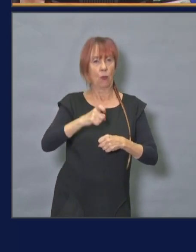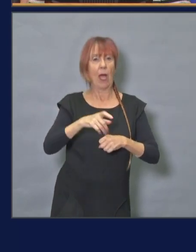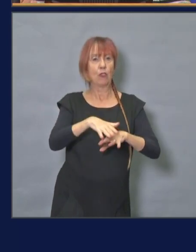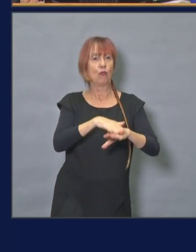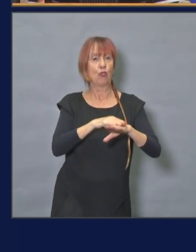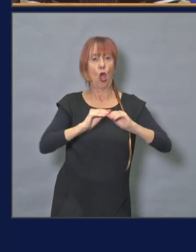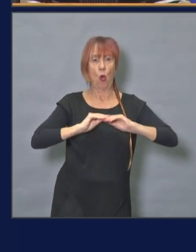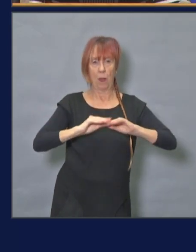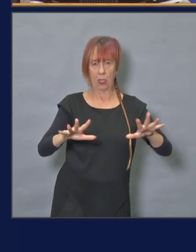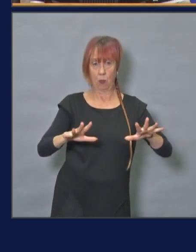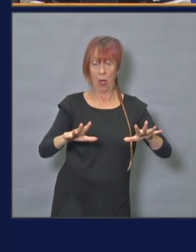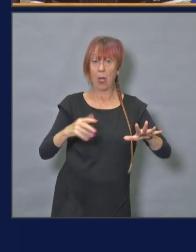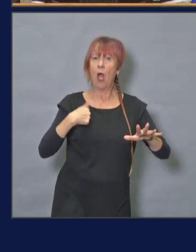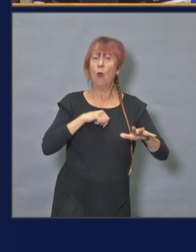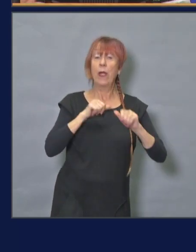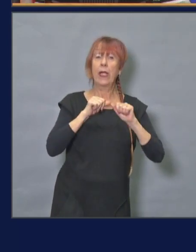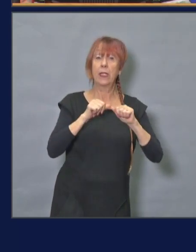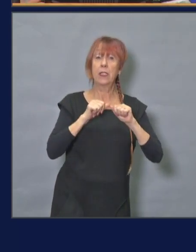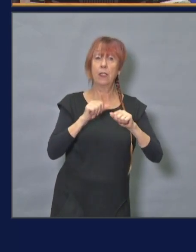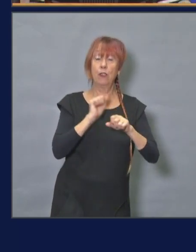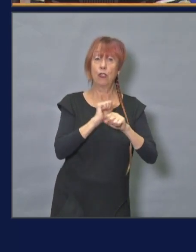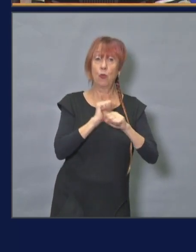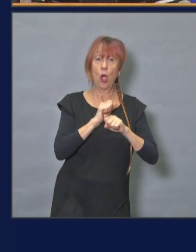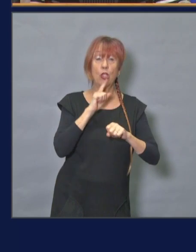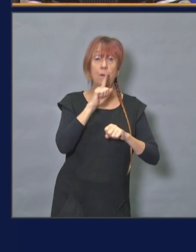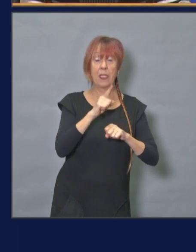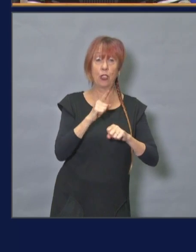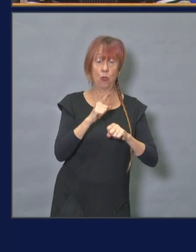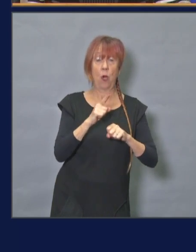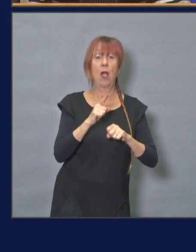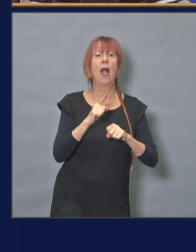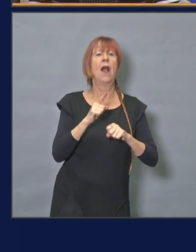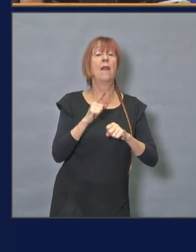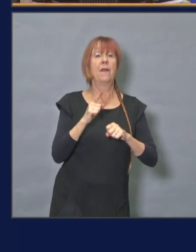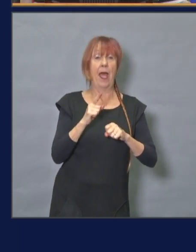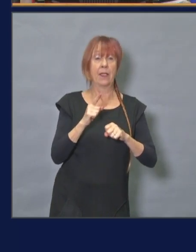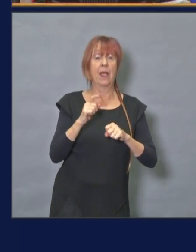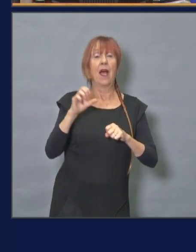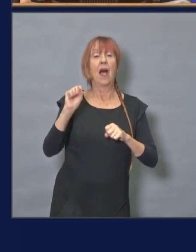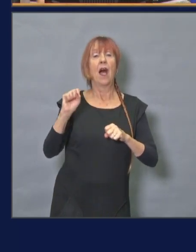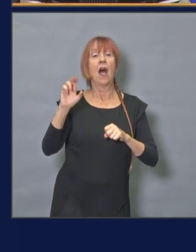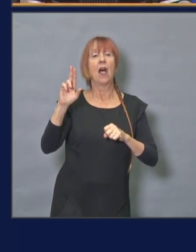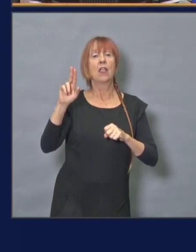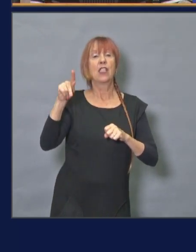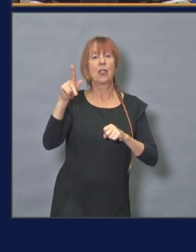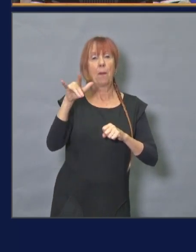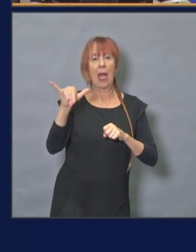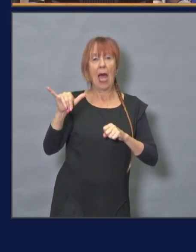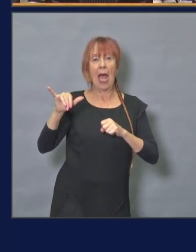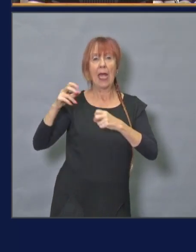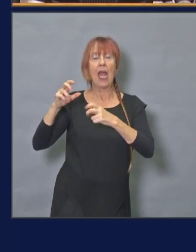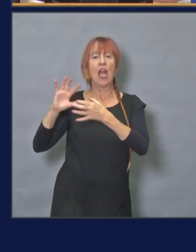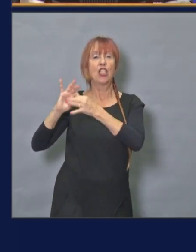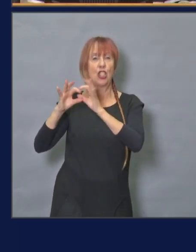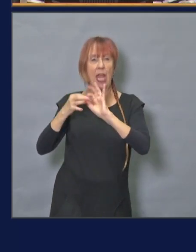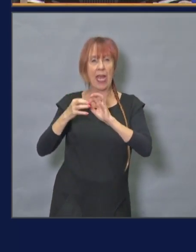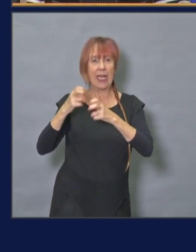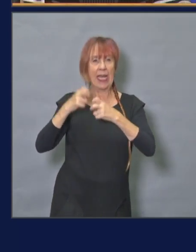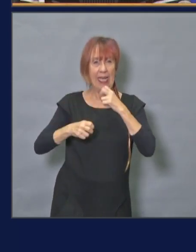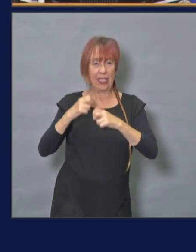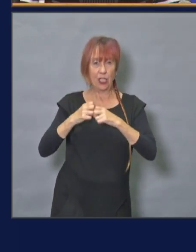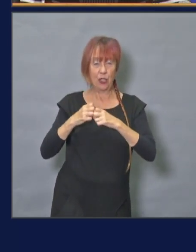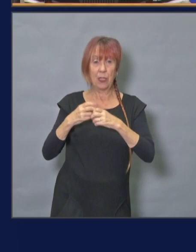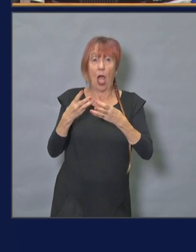And we continue to work to make sure that the supply chain issues really dissipate since we have many months to